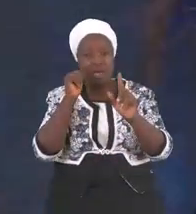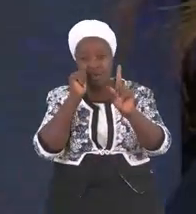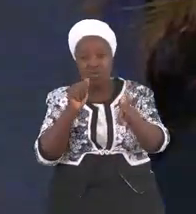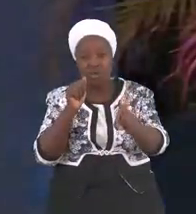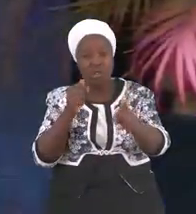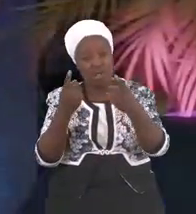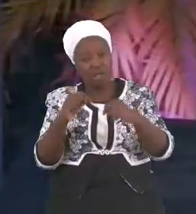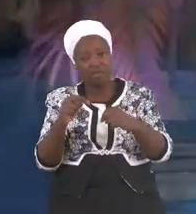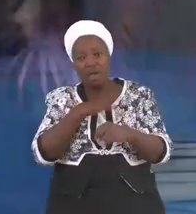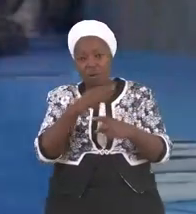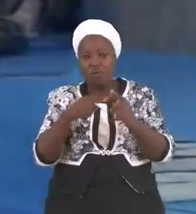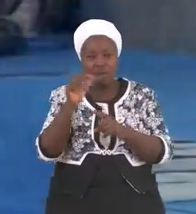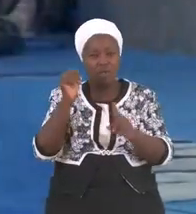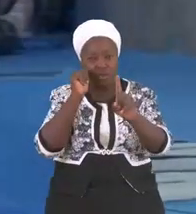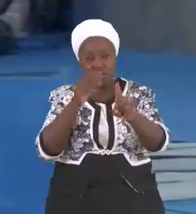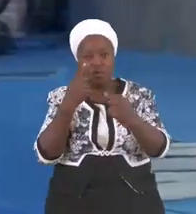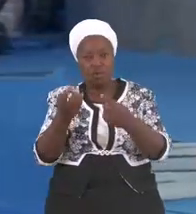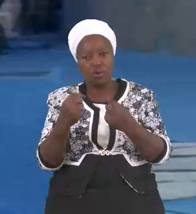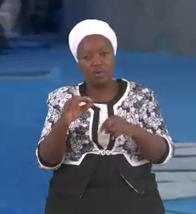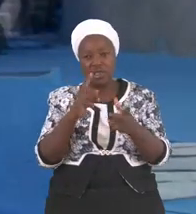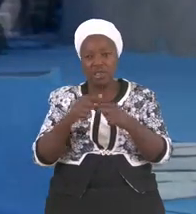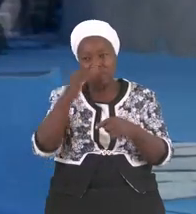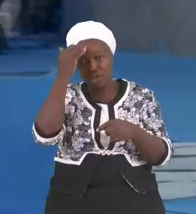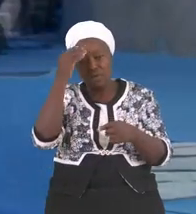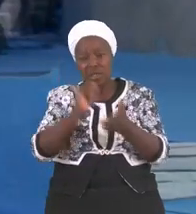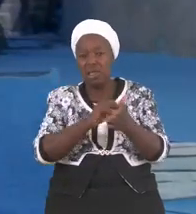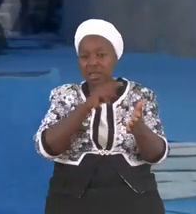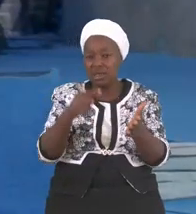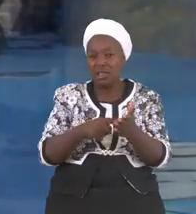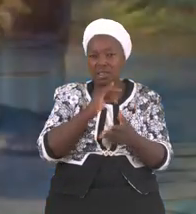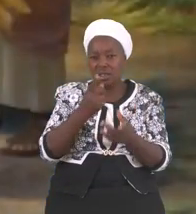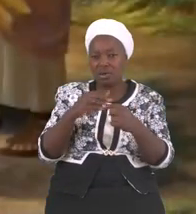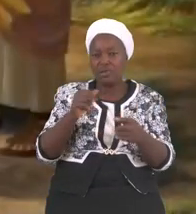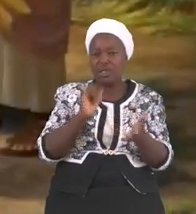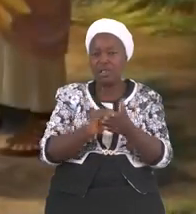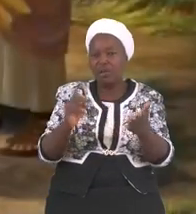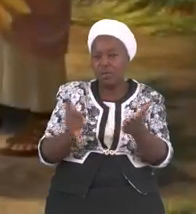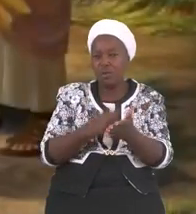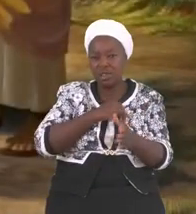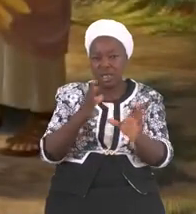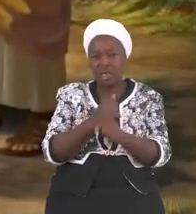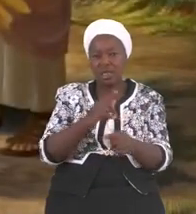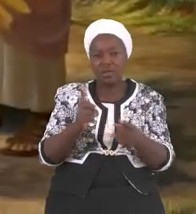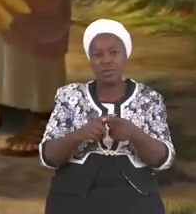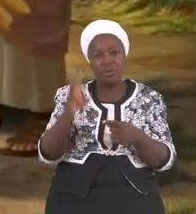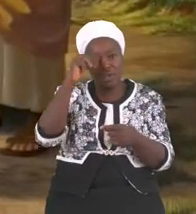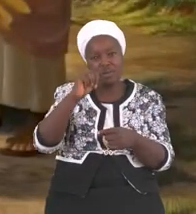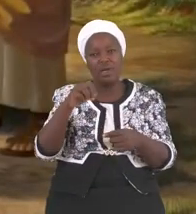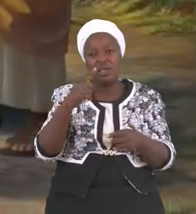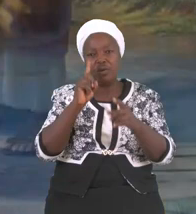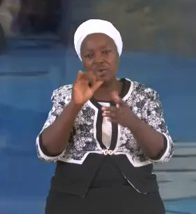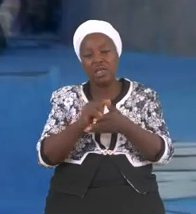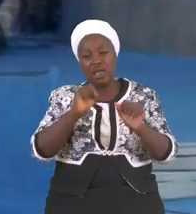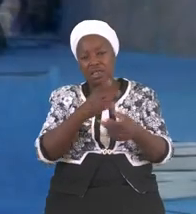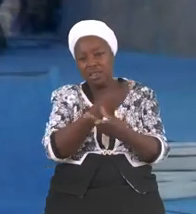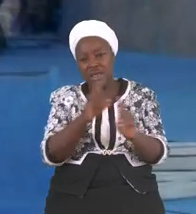knew this coming. Once I get to him, the one who can deliver, who